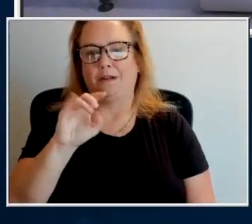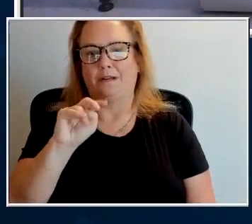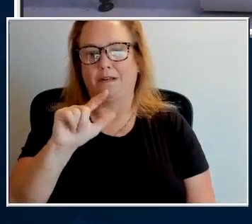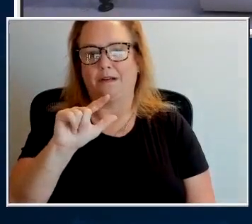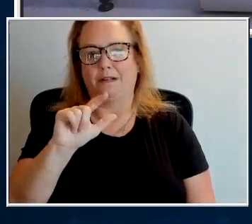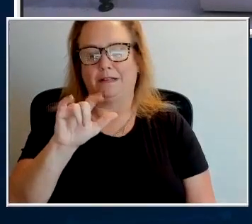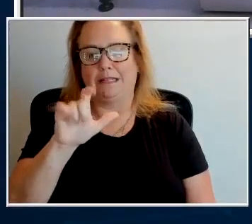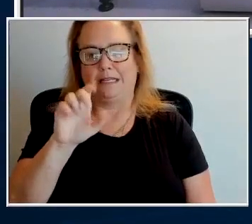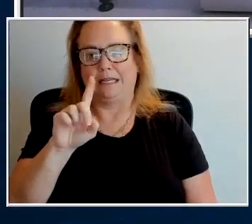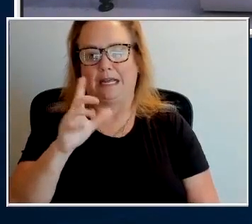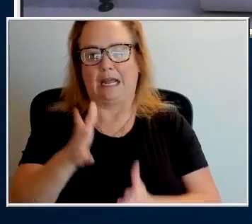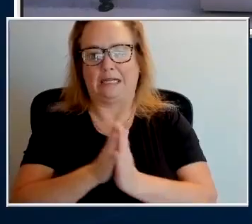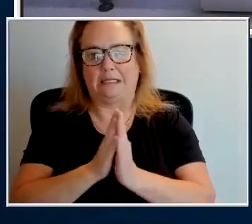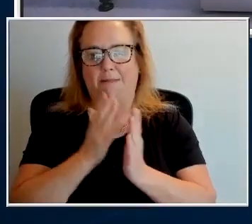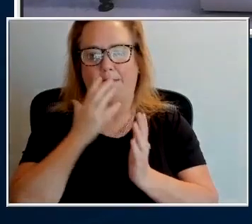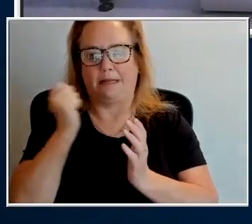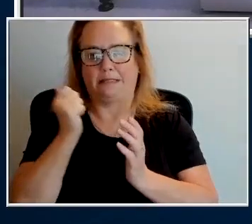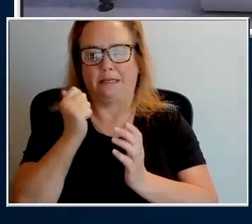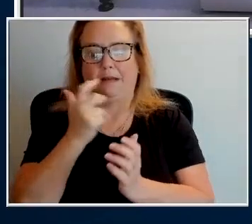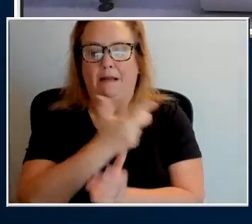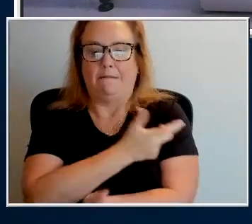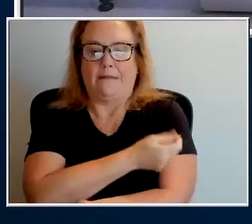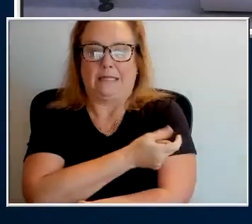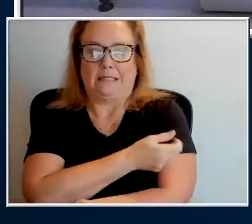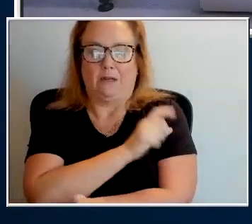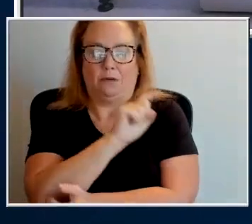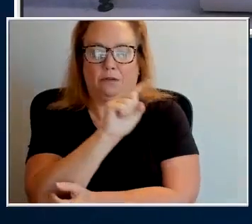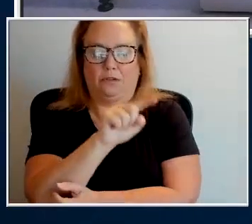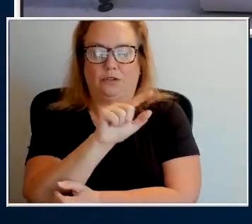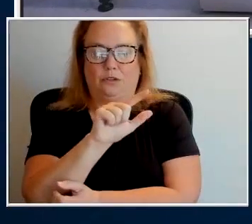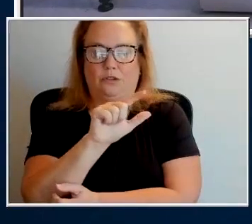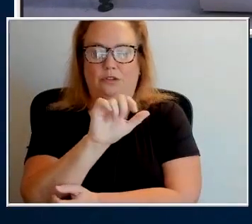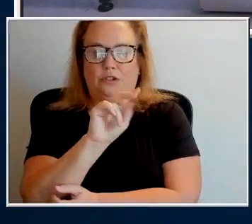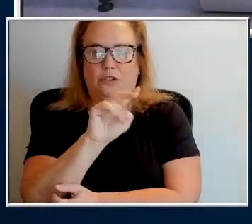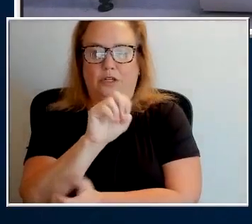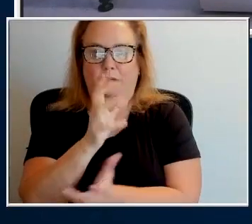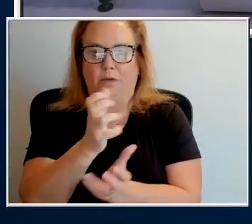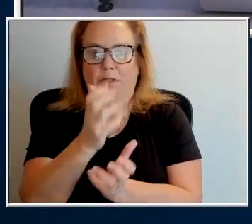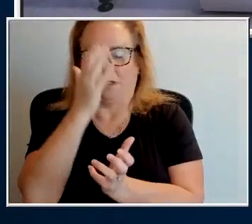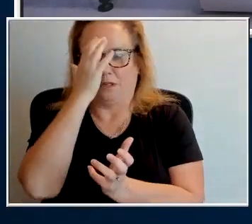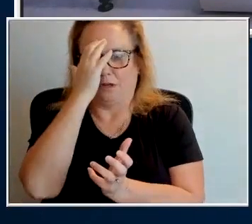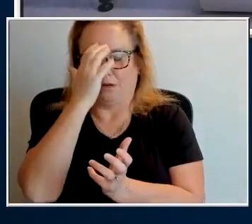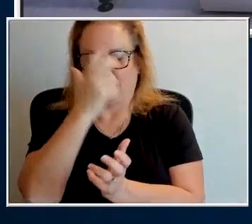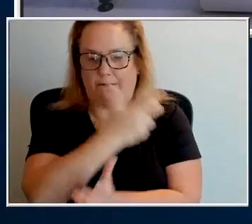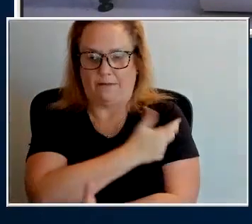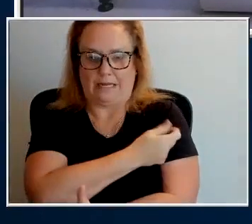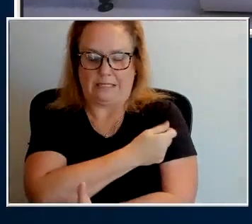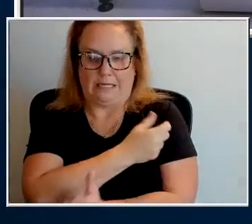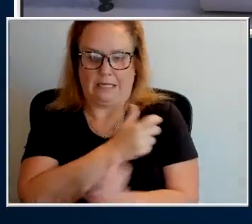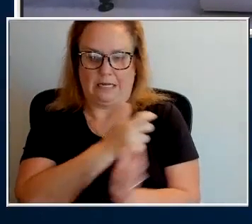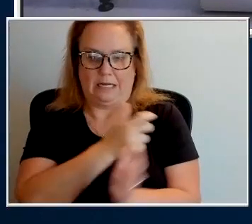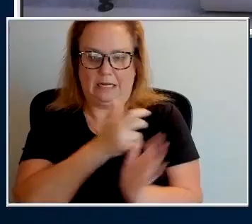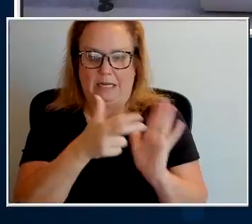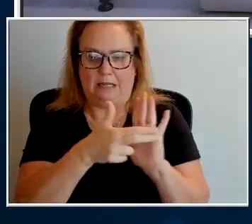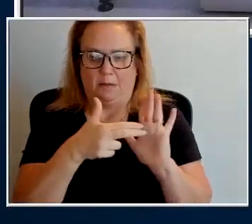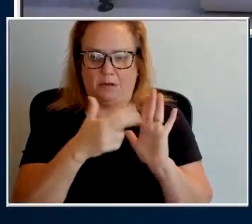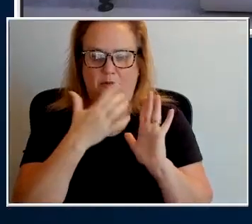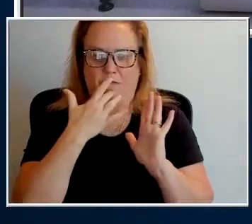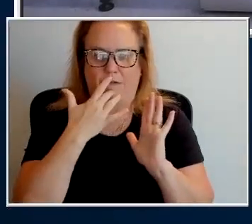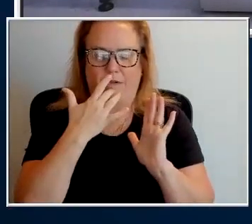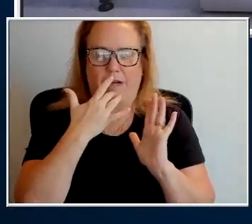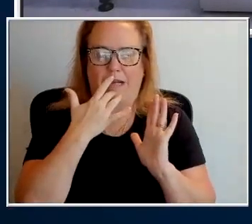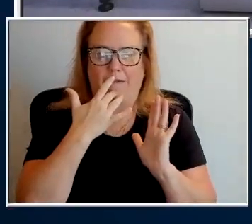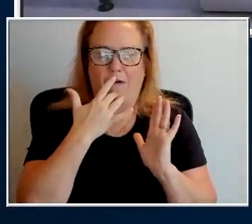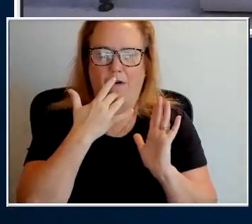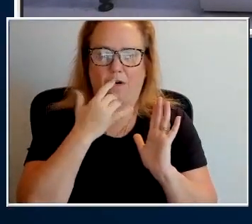has a question about vaccines. Jean wants to know, is there one of the vaccines, the brands that you favor more, or is it